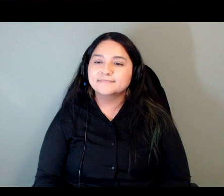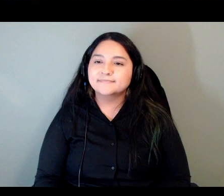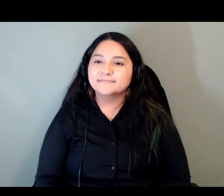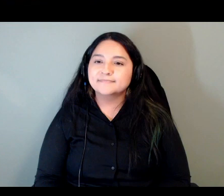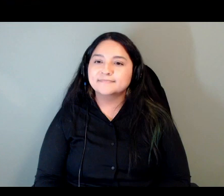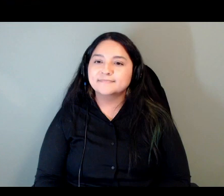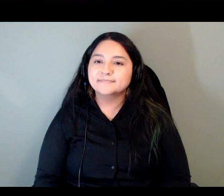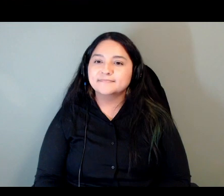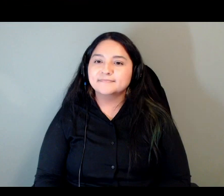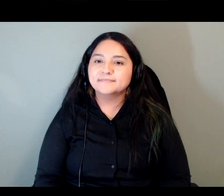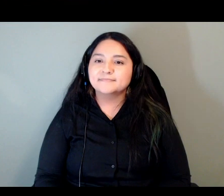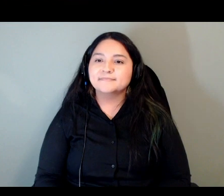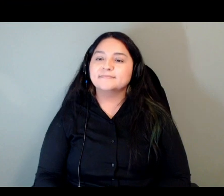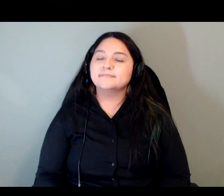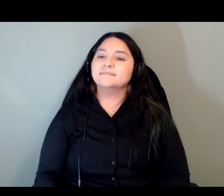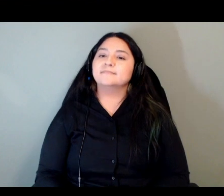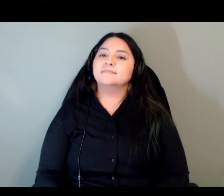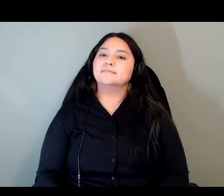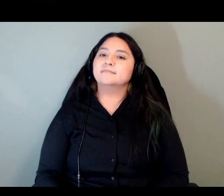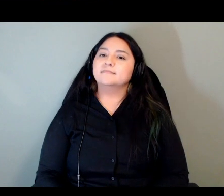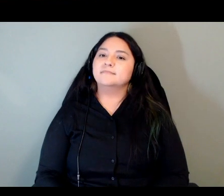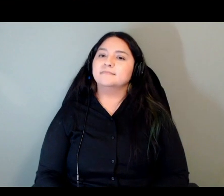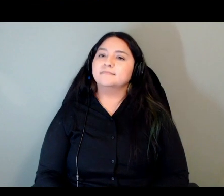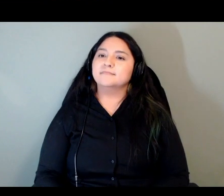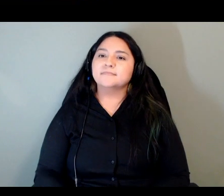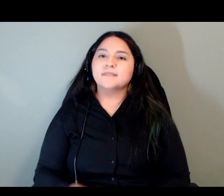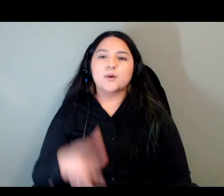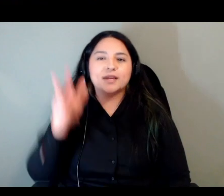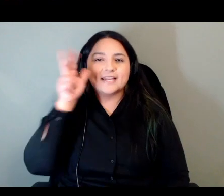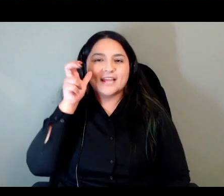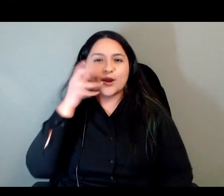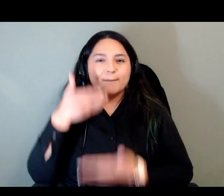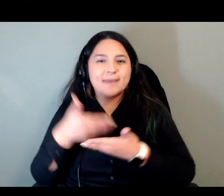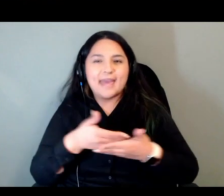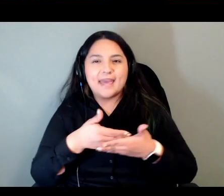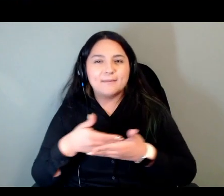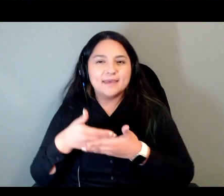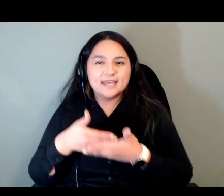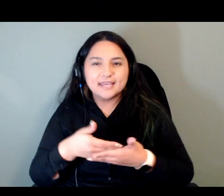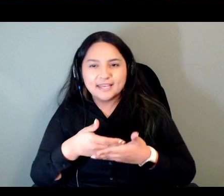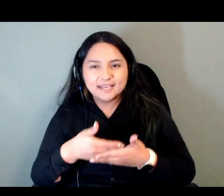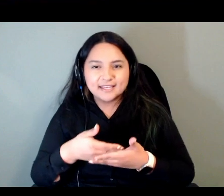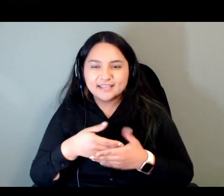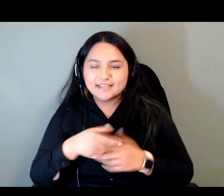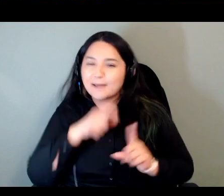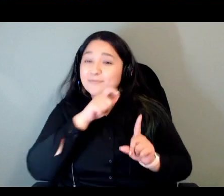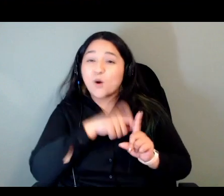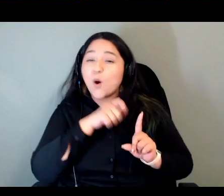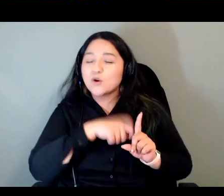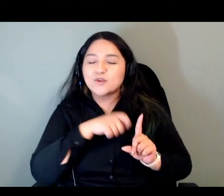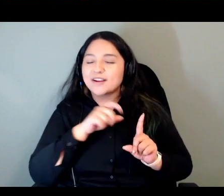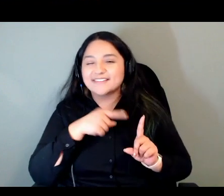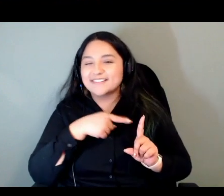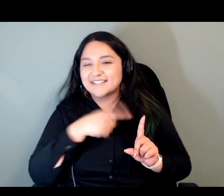I'm sorry, that's my cat. It's That's not a also small thank child you. or a baby that I'm torturing. It's my cat. Sorry.